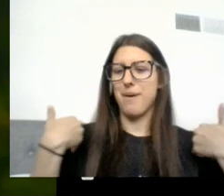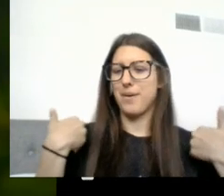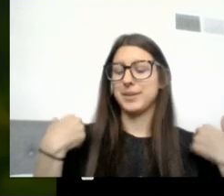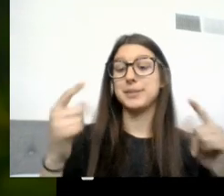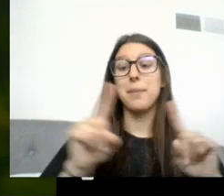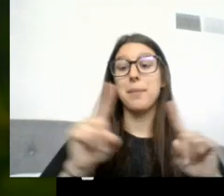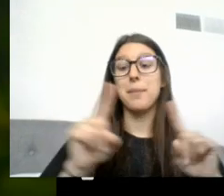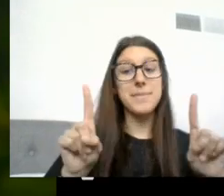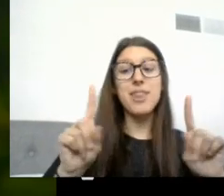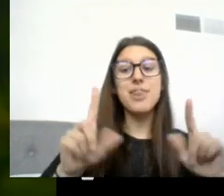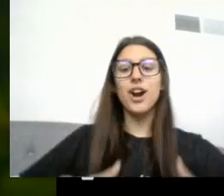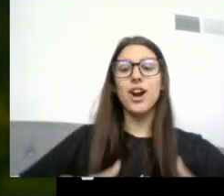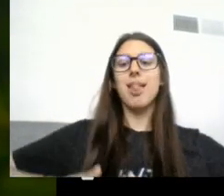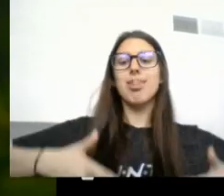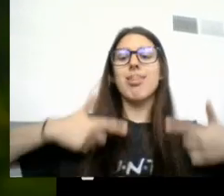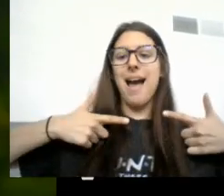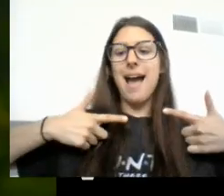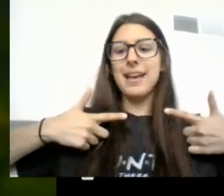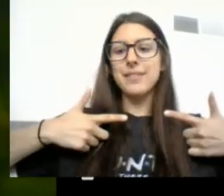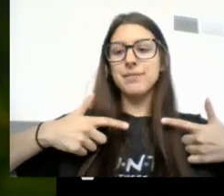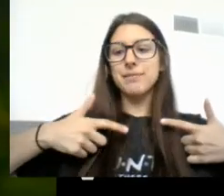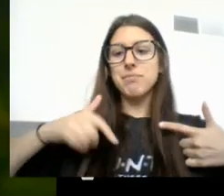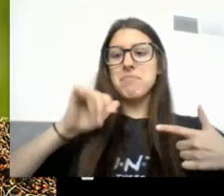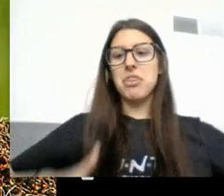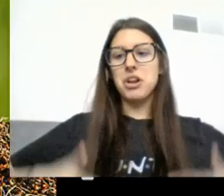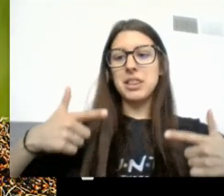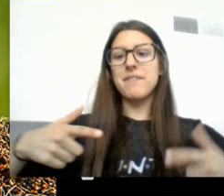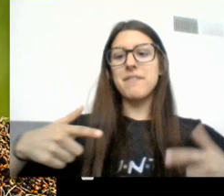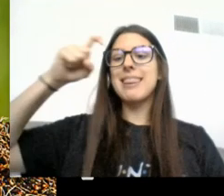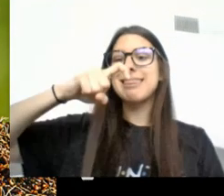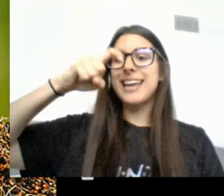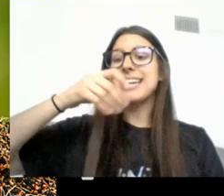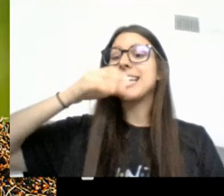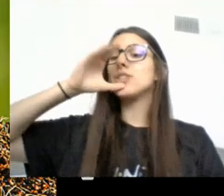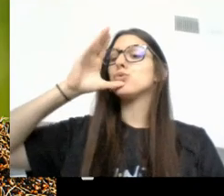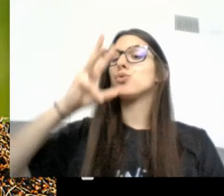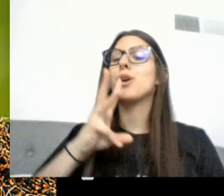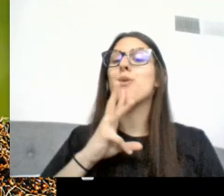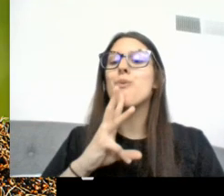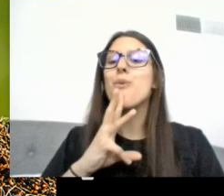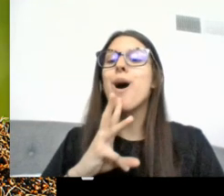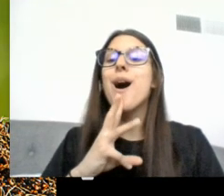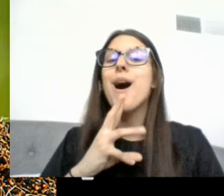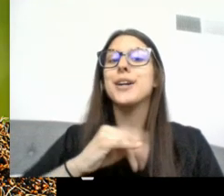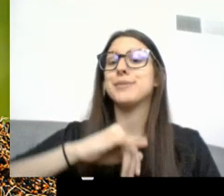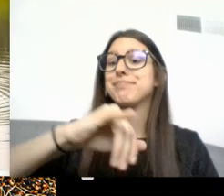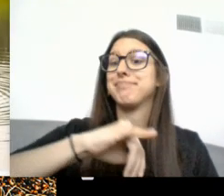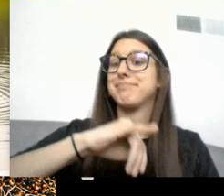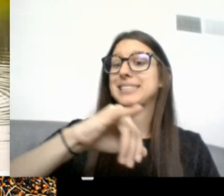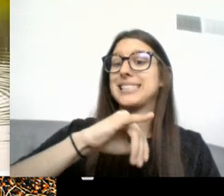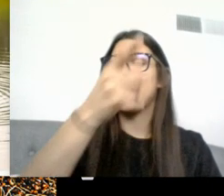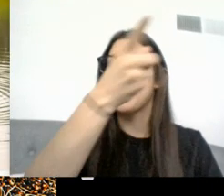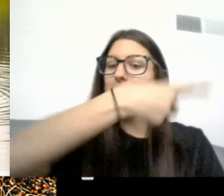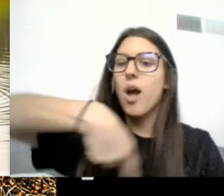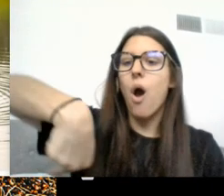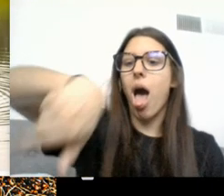but they are alive. And so they need to drink water, just like you, me, and animals